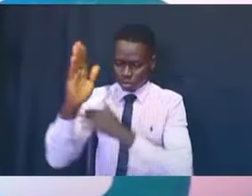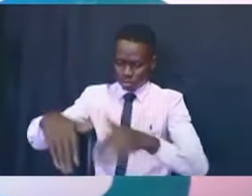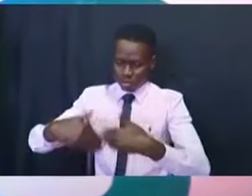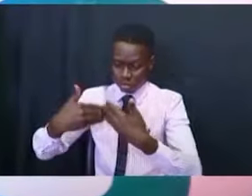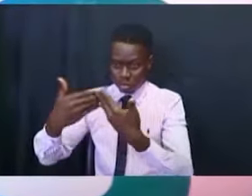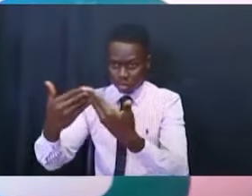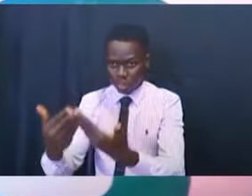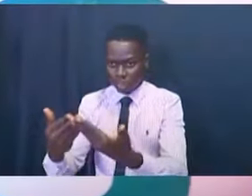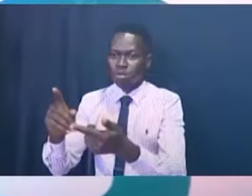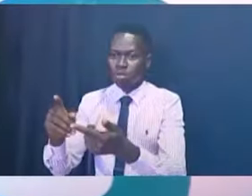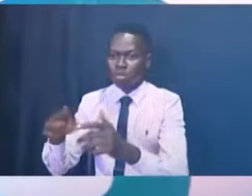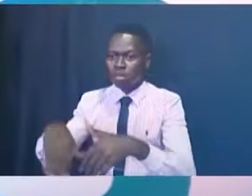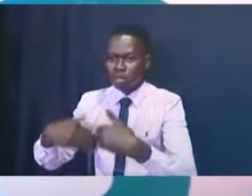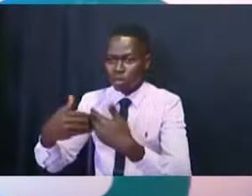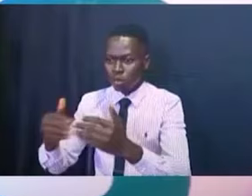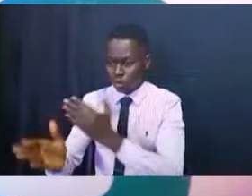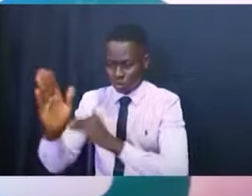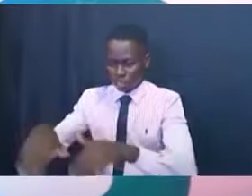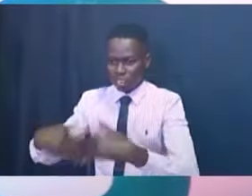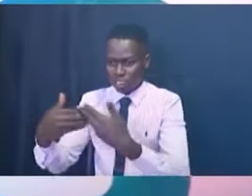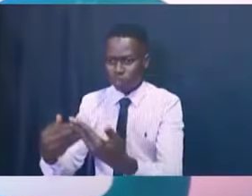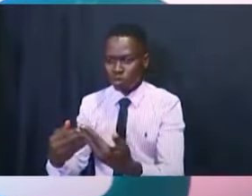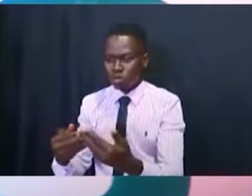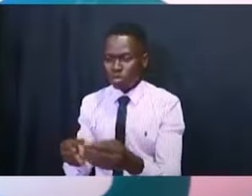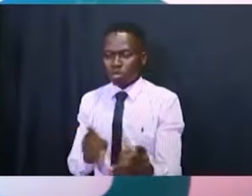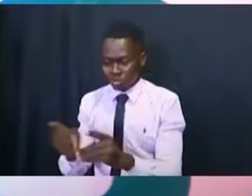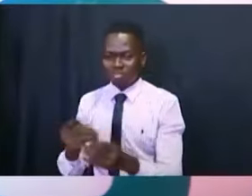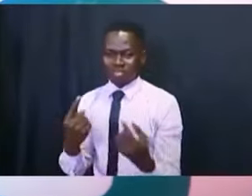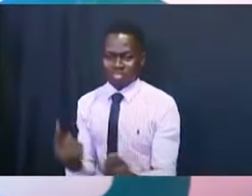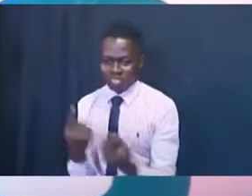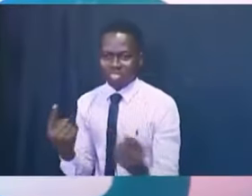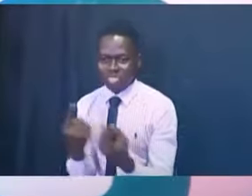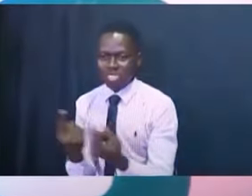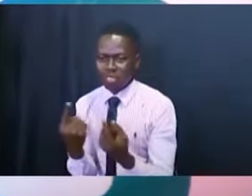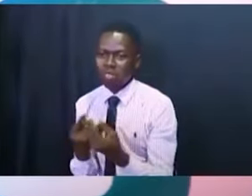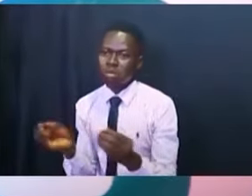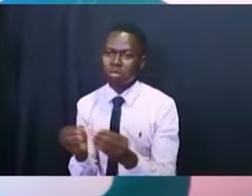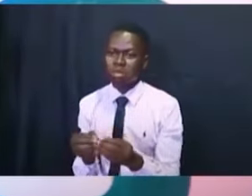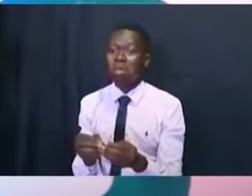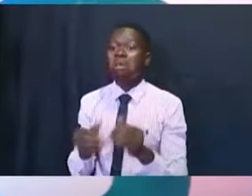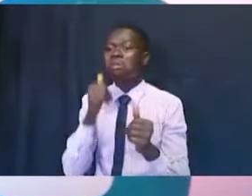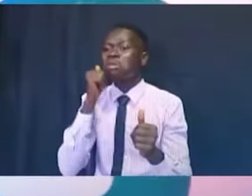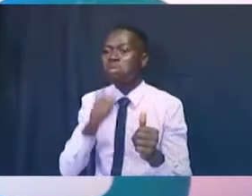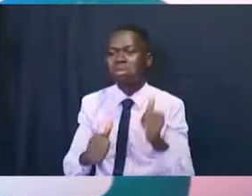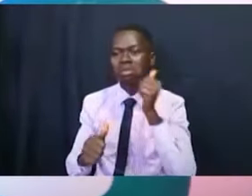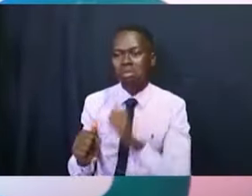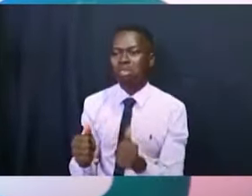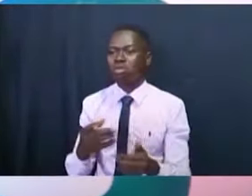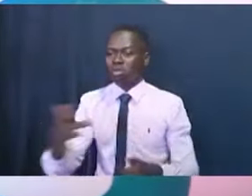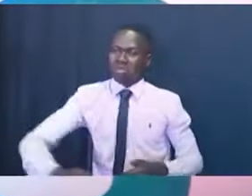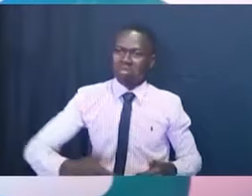them over to shameful lusts. Even their women exchanged natural sexual relationships for